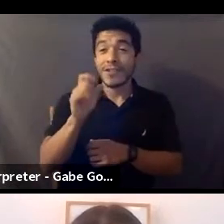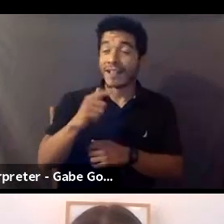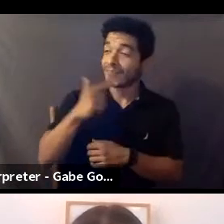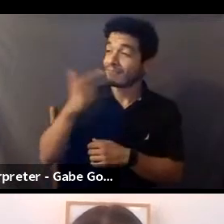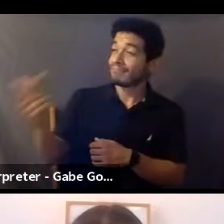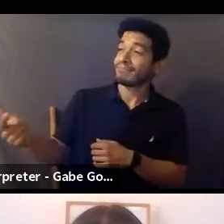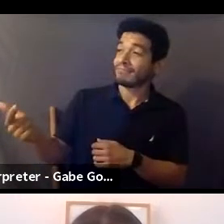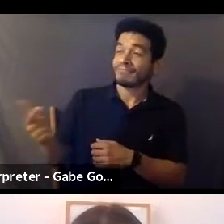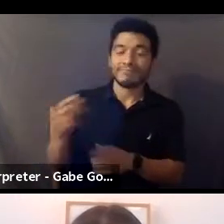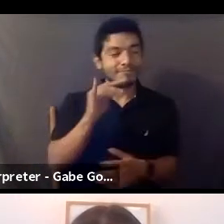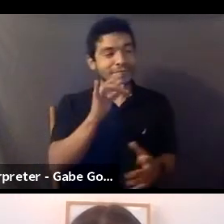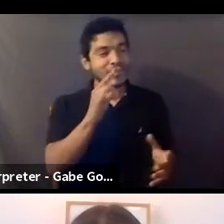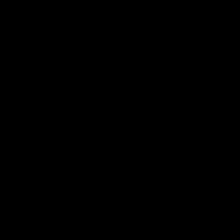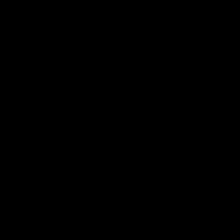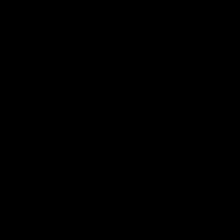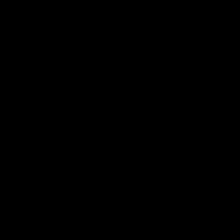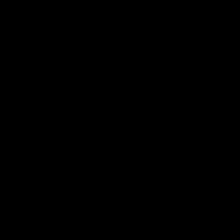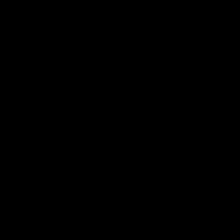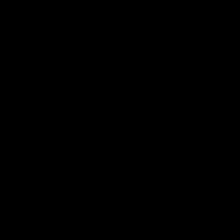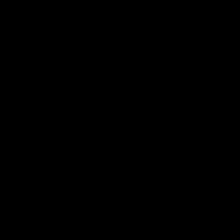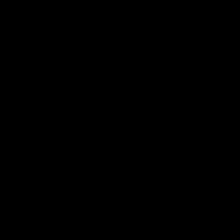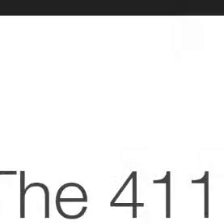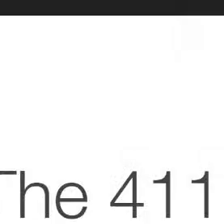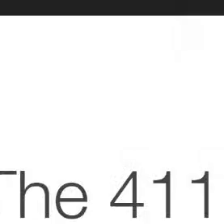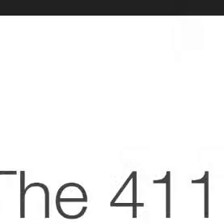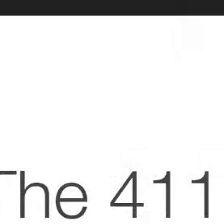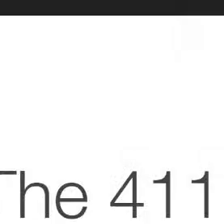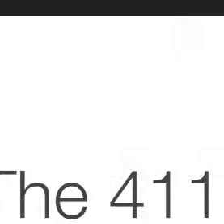So how did all this great work begin?